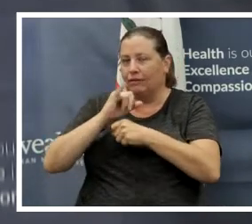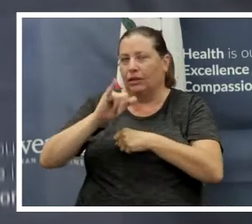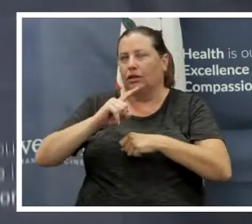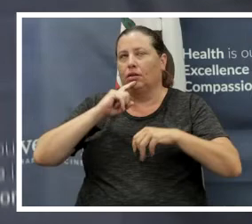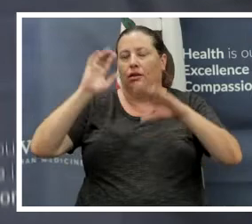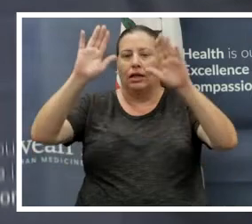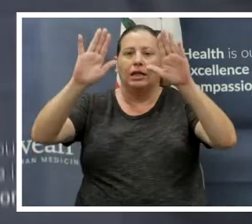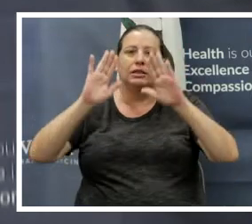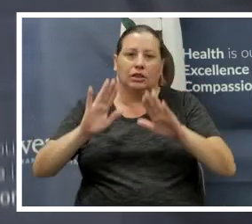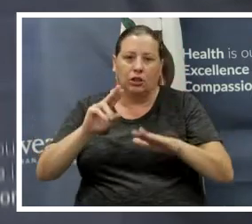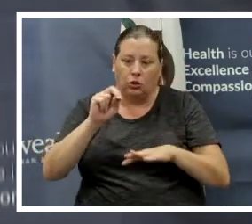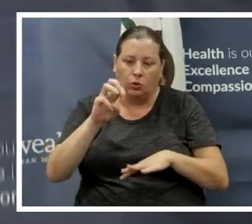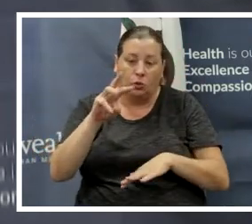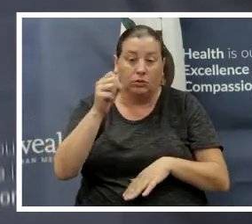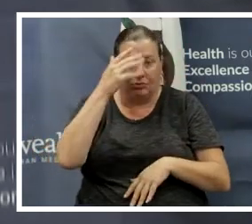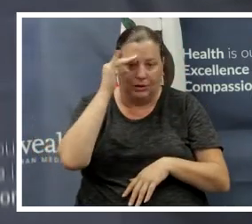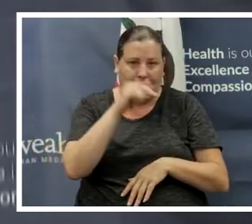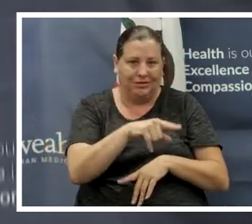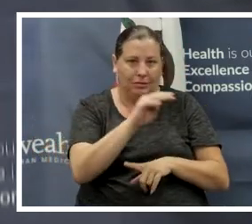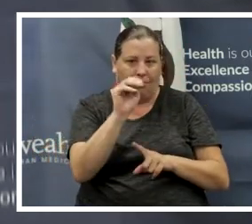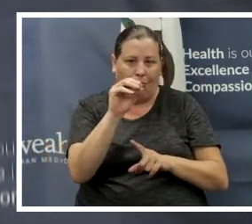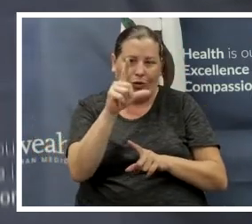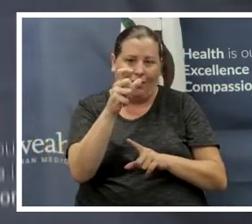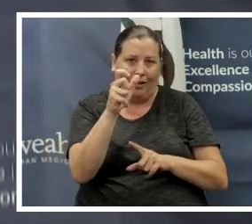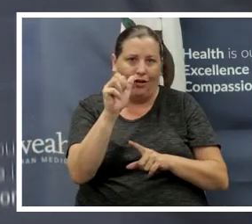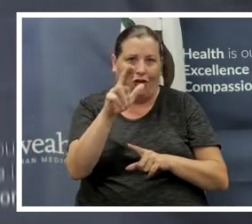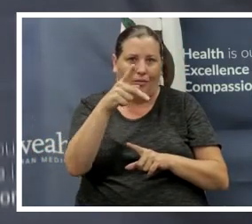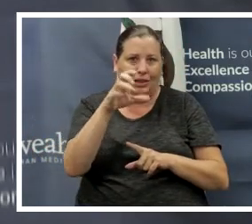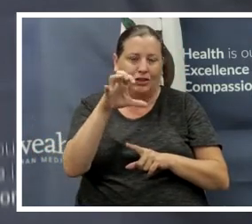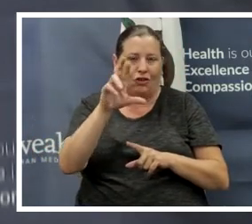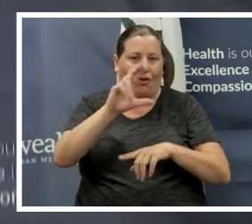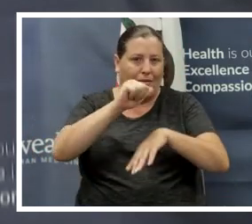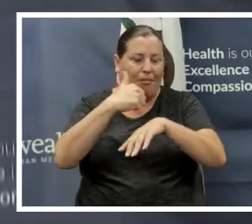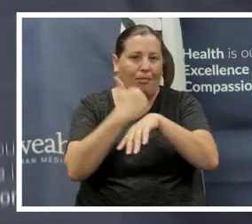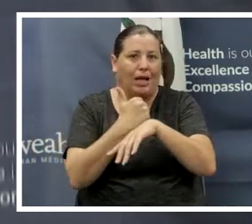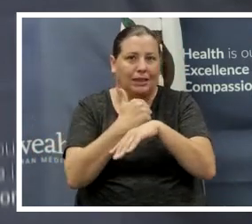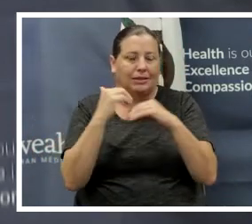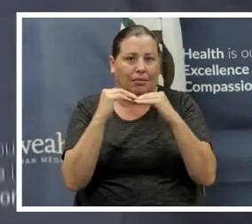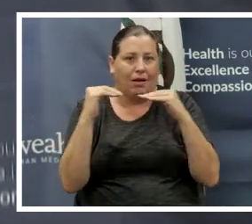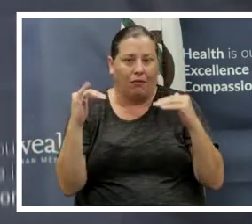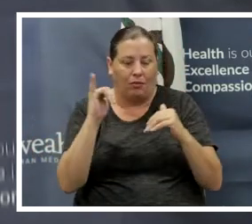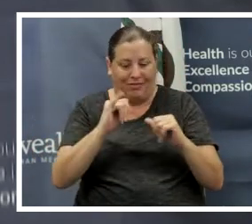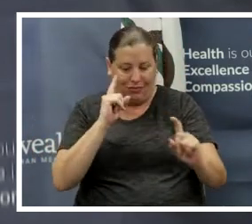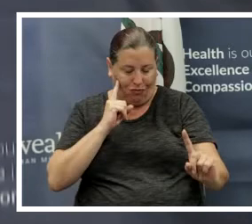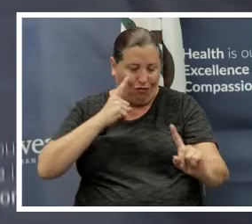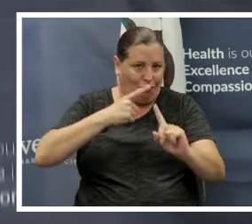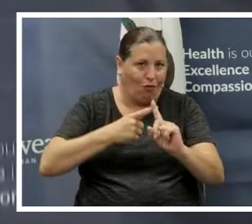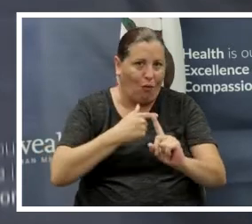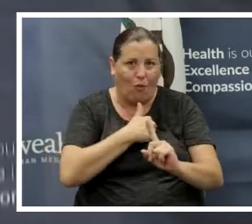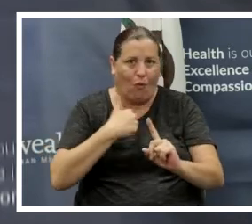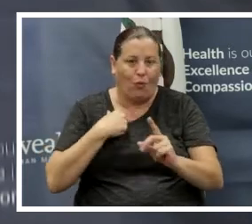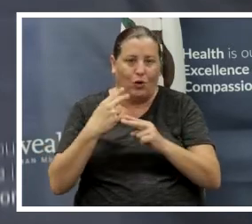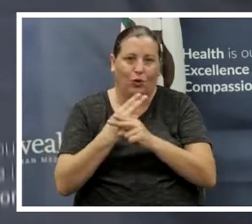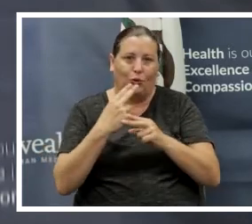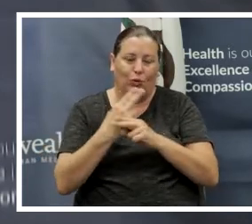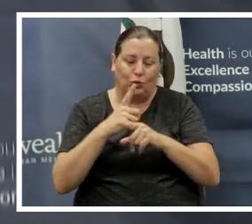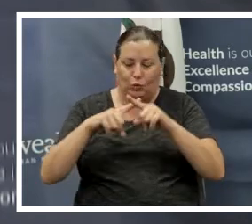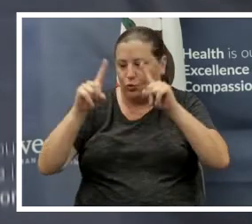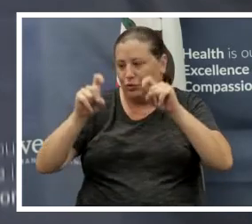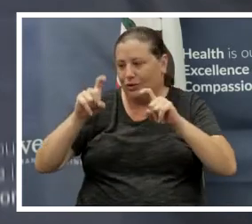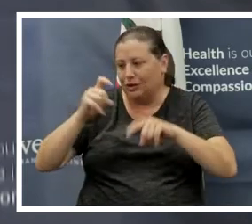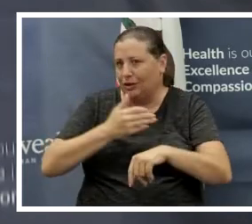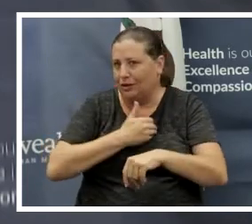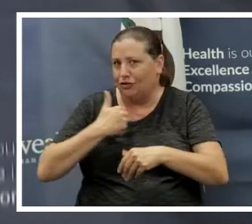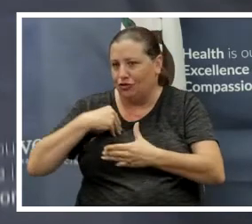molecular PCR-based platforms, and that is kind of the gold standard. That's what we use for testing our inpatients to